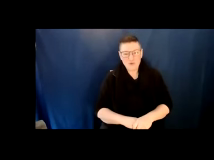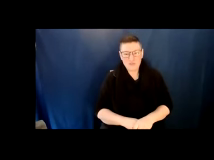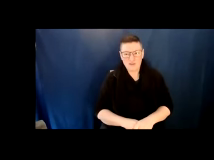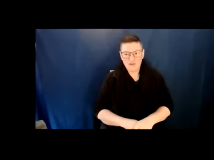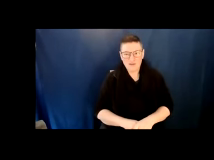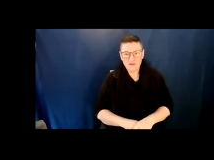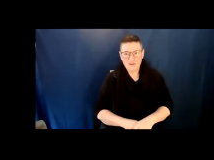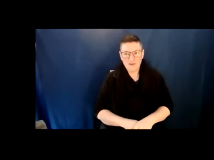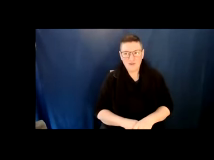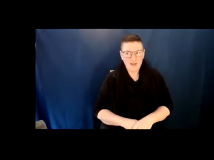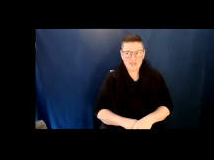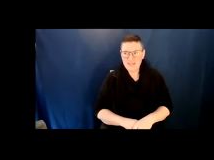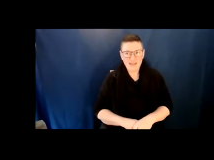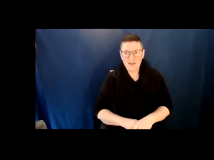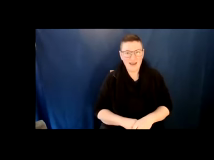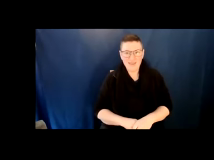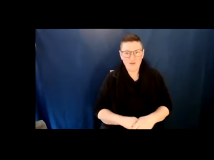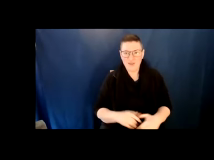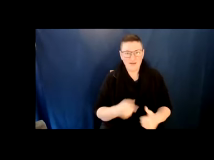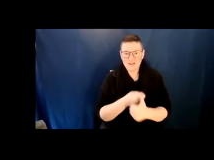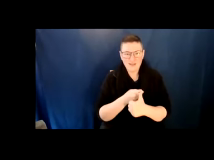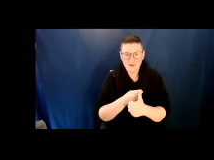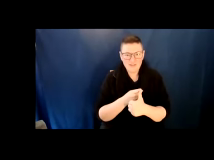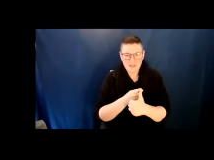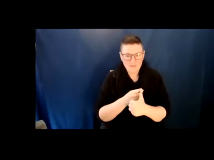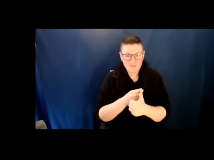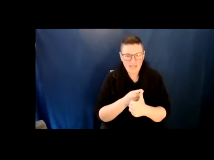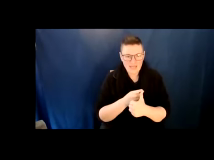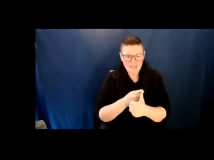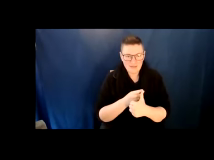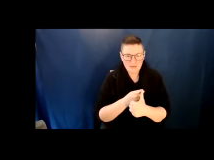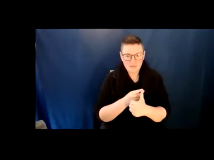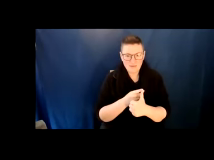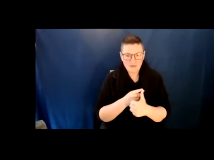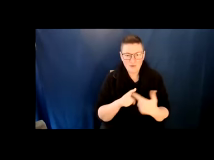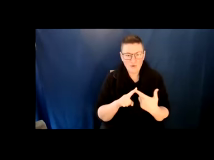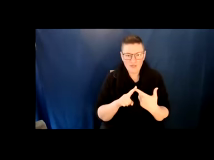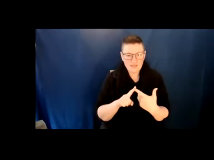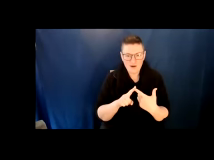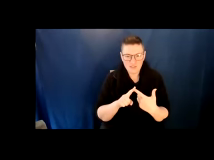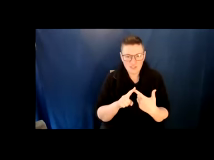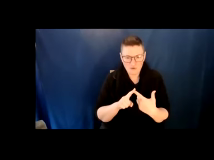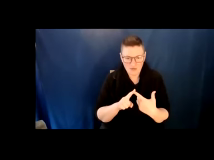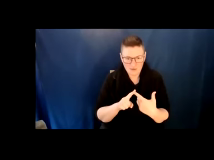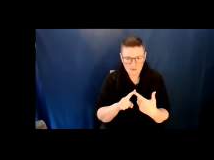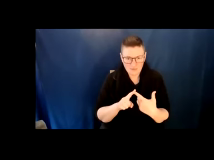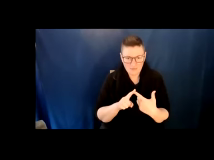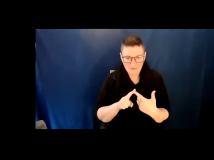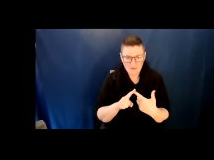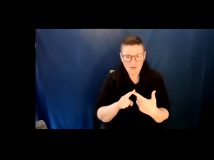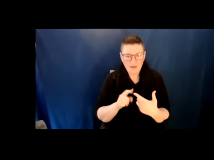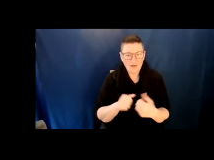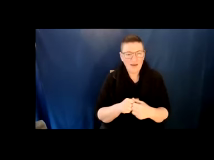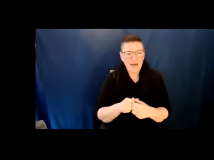is frozen, you're not saying either that his heart stopped in place or that his heart is shivering.